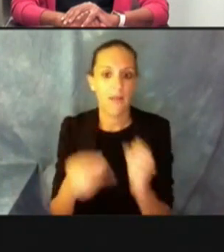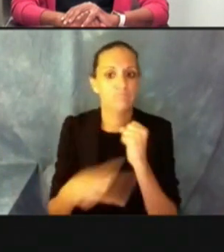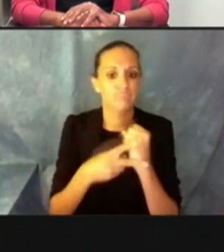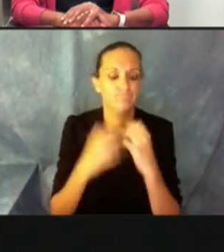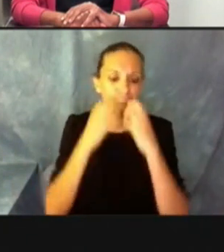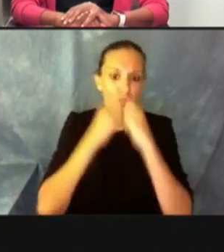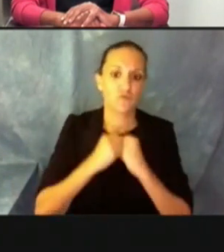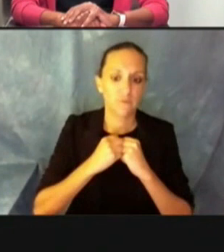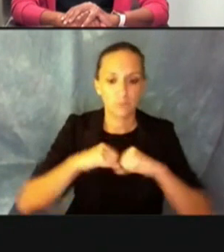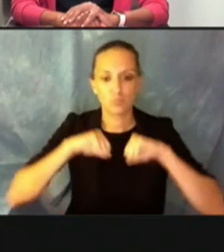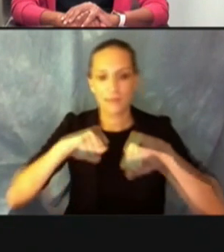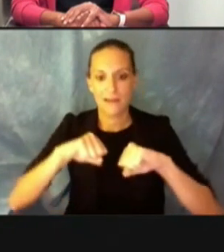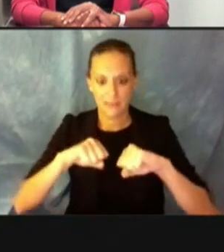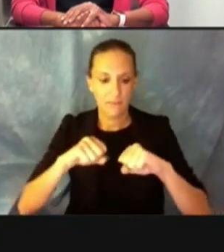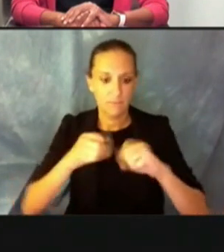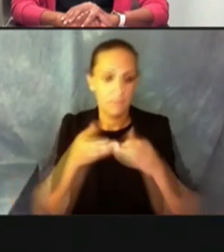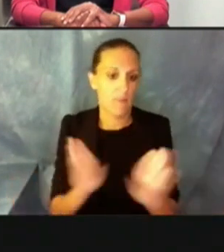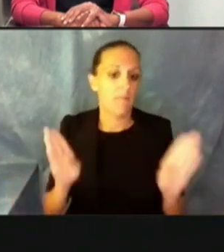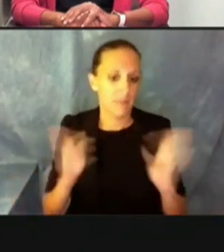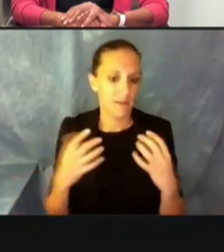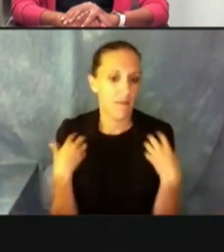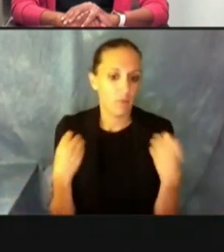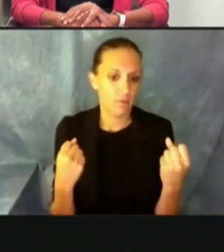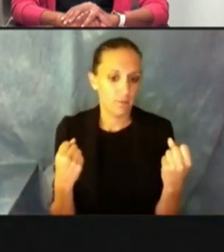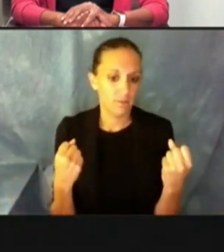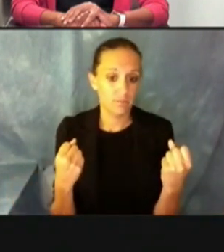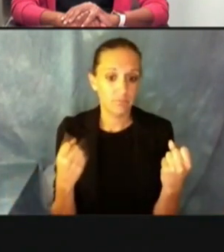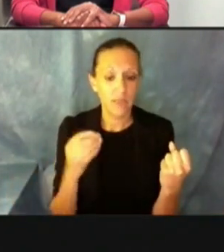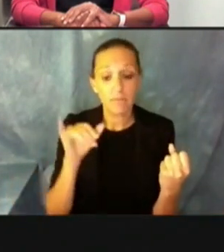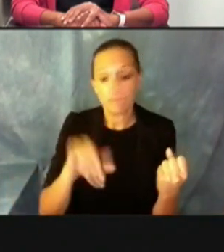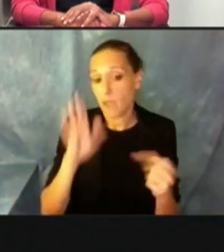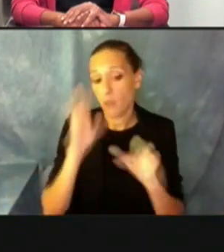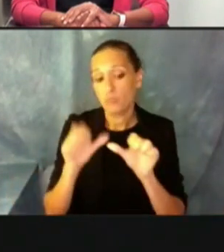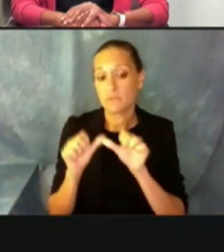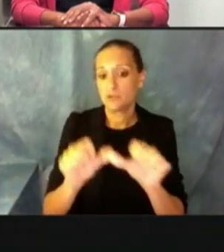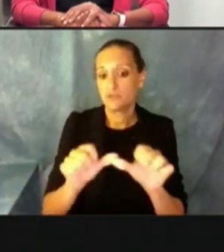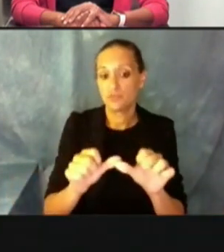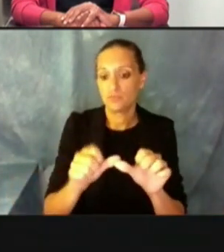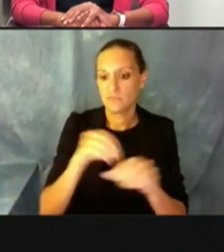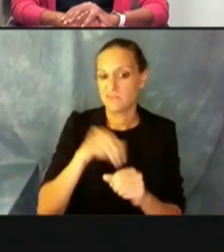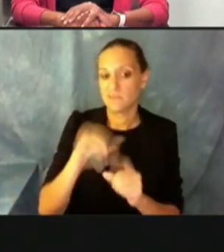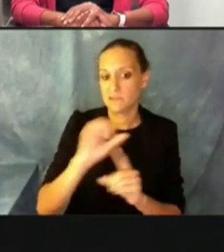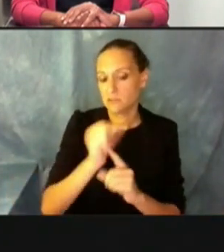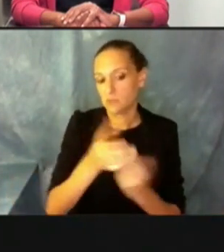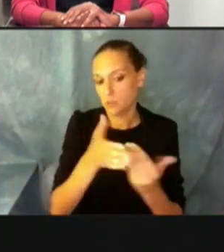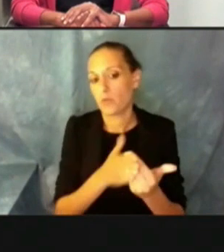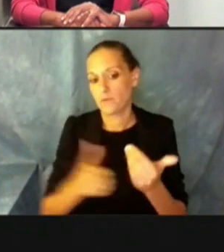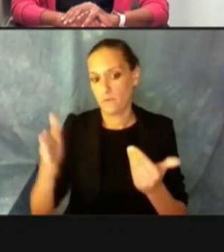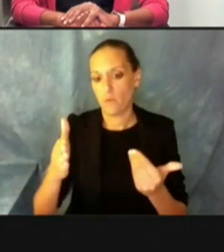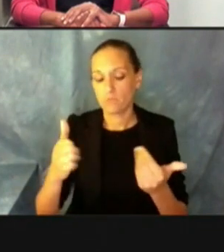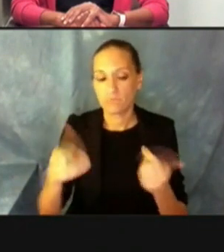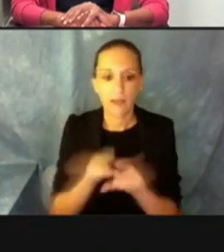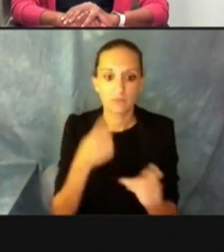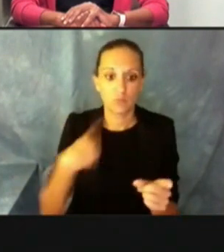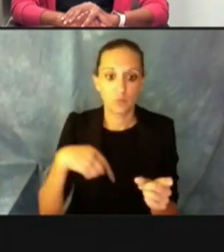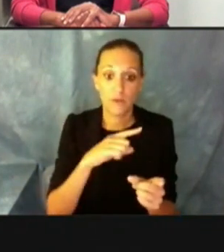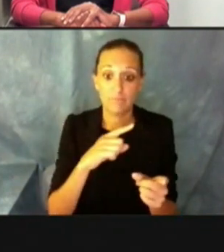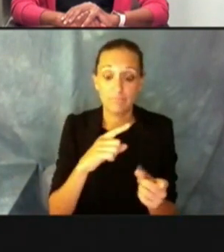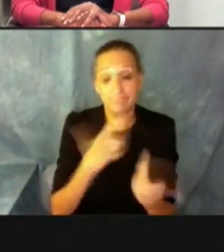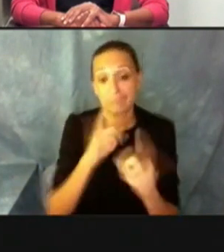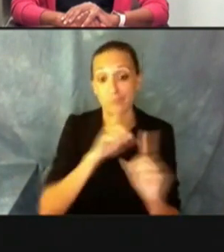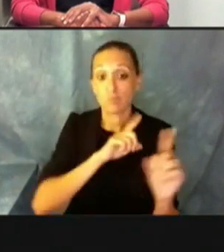protecting the public health. And that will continue in this instance going forward as we